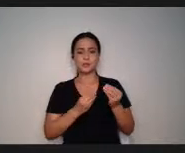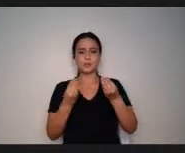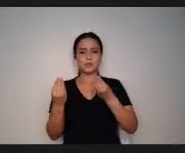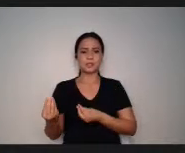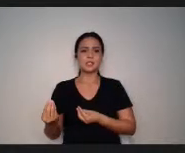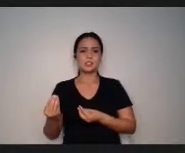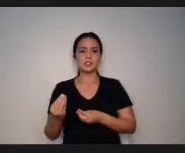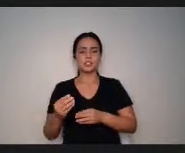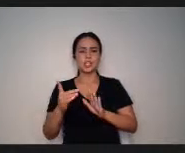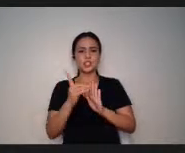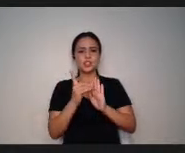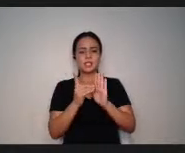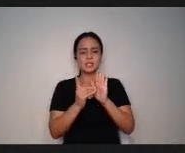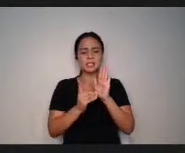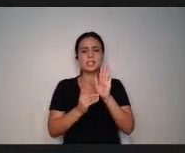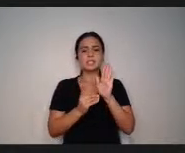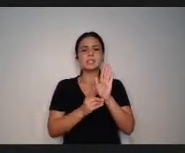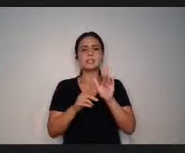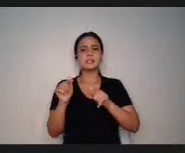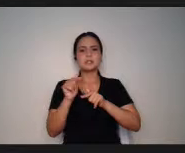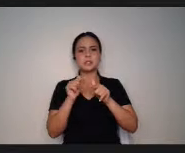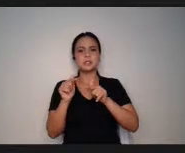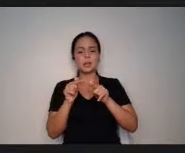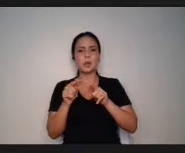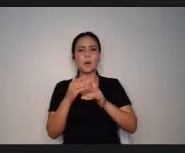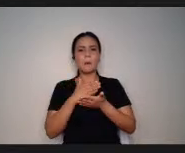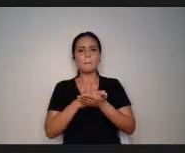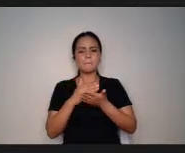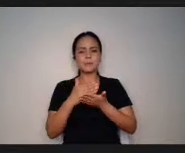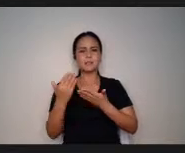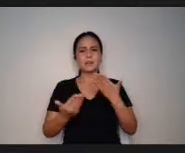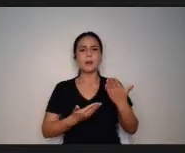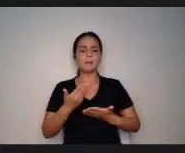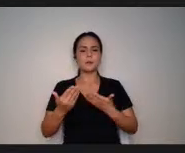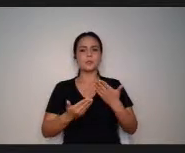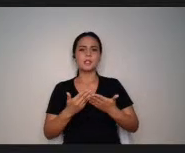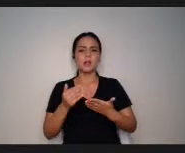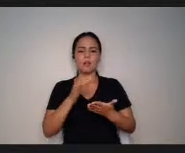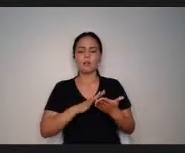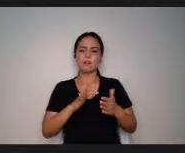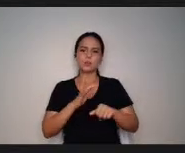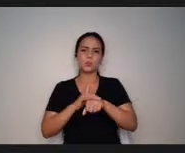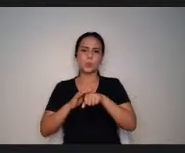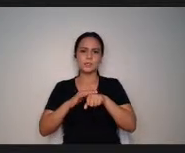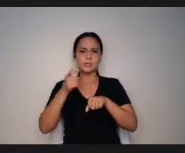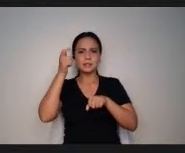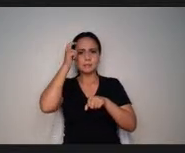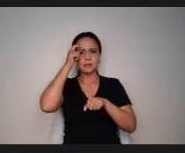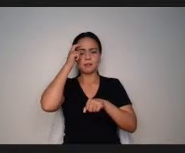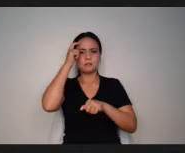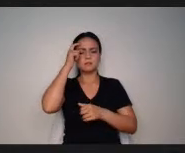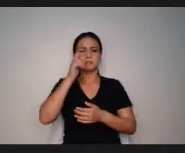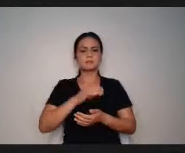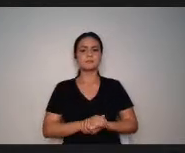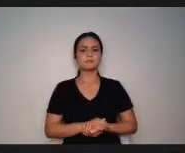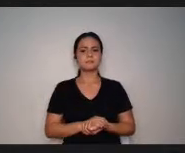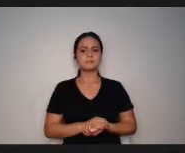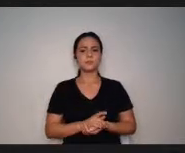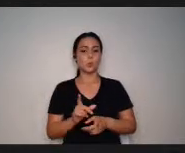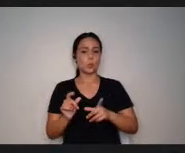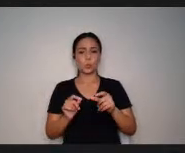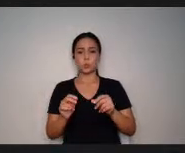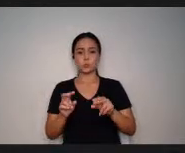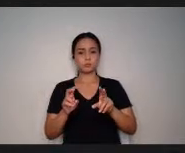to address mental health injury and other issues in the workplace. In Japan, they have a stress